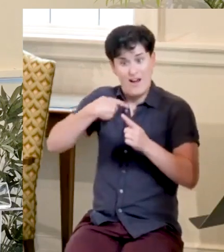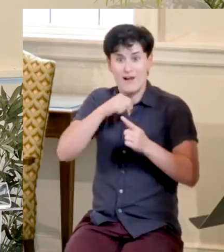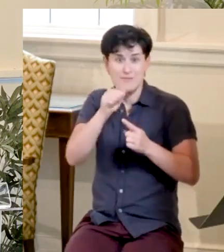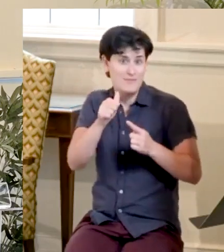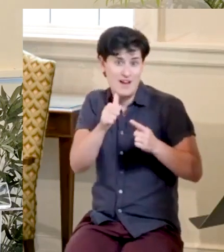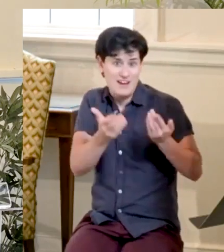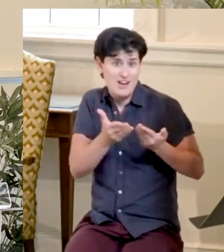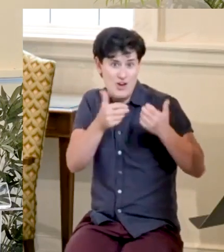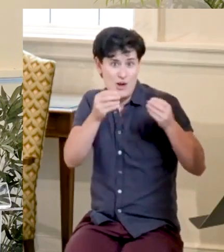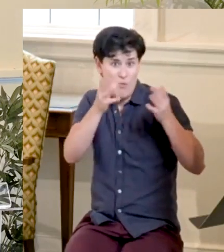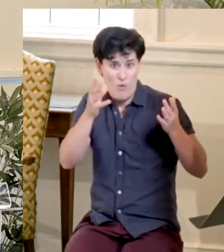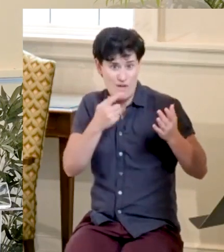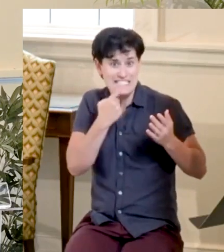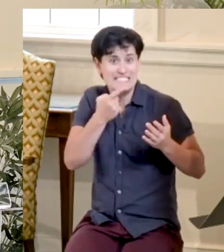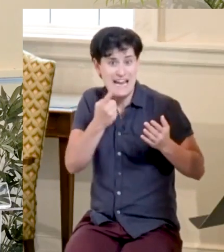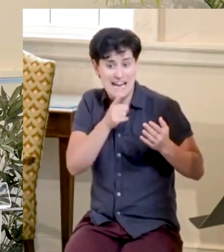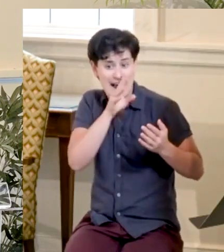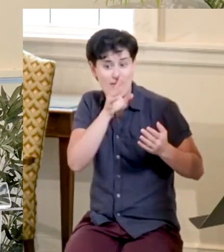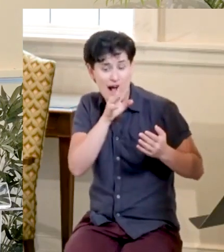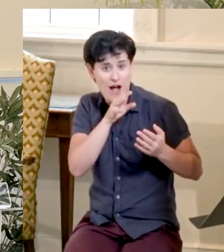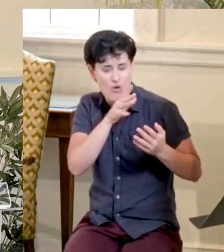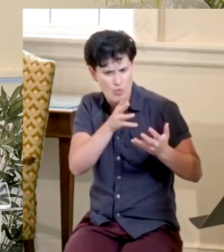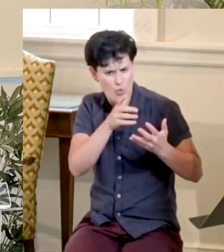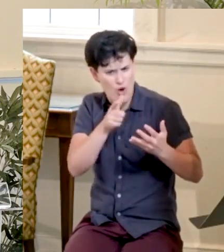out loud.